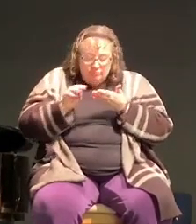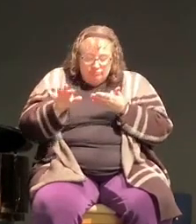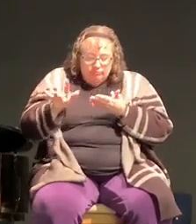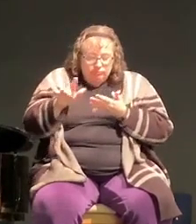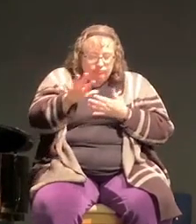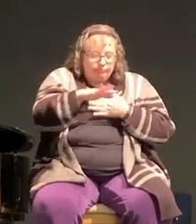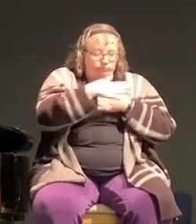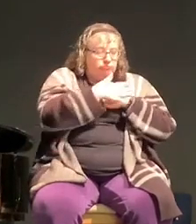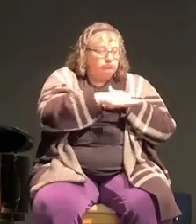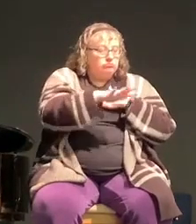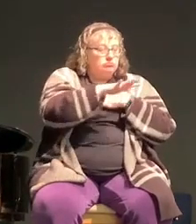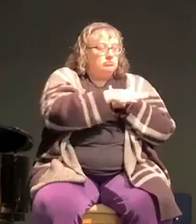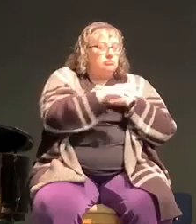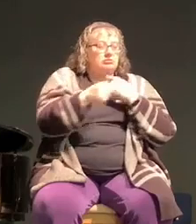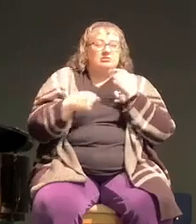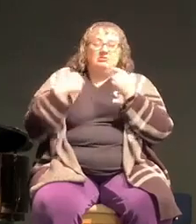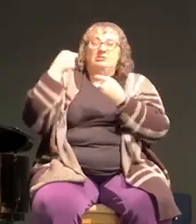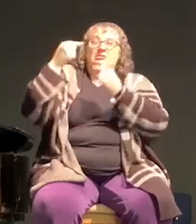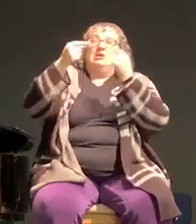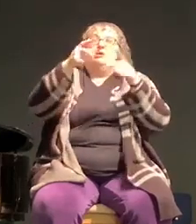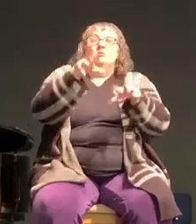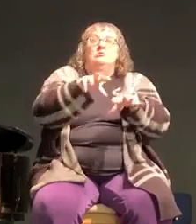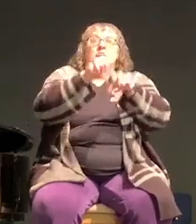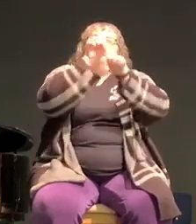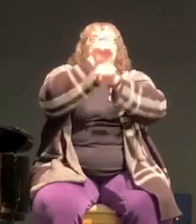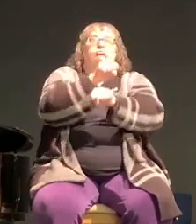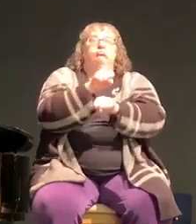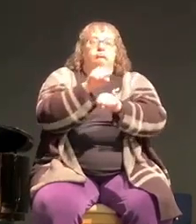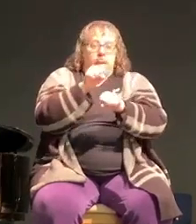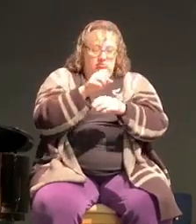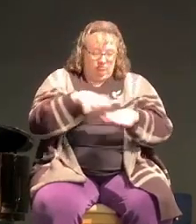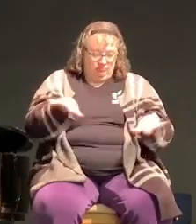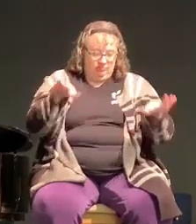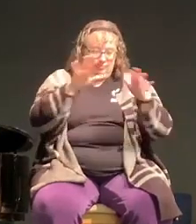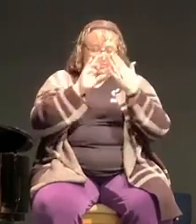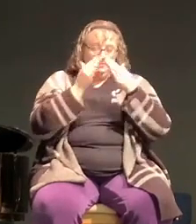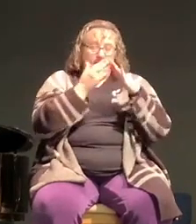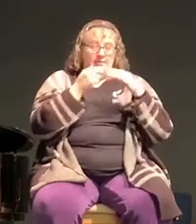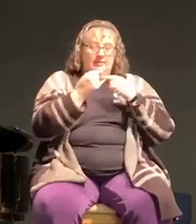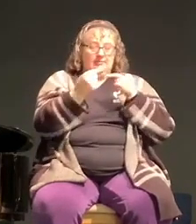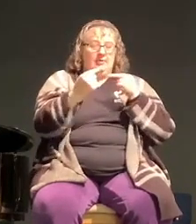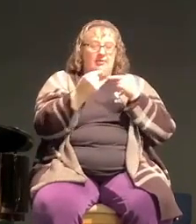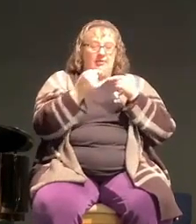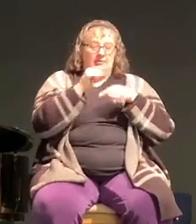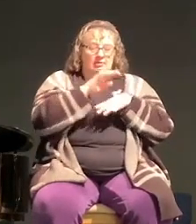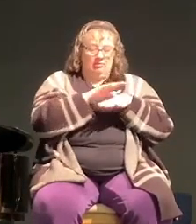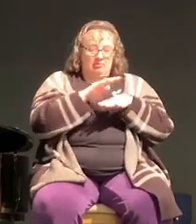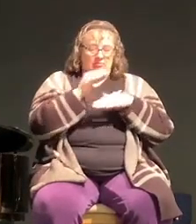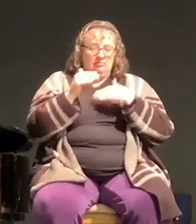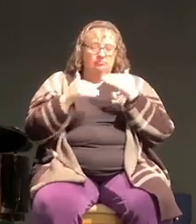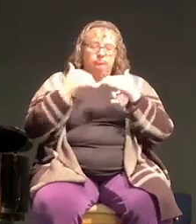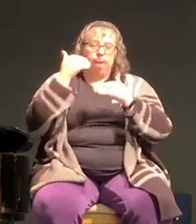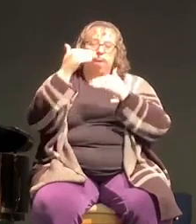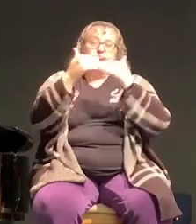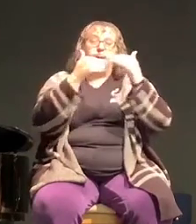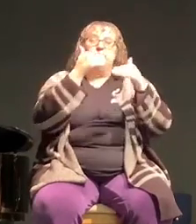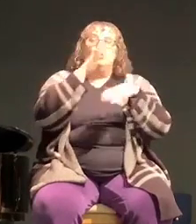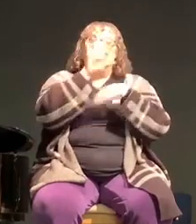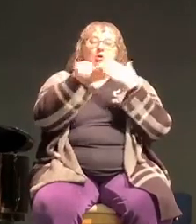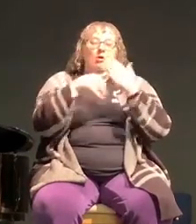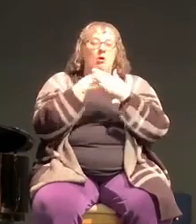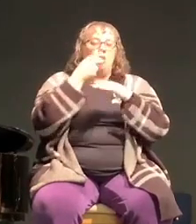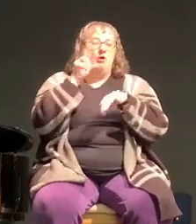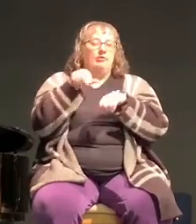seashore. Your descendants will take possession of the cities of their enemies, and through your offspring, all nations on earth will